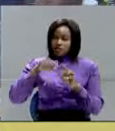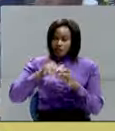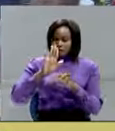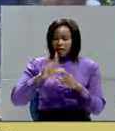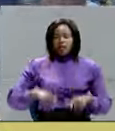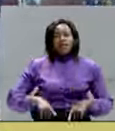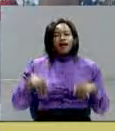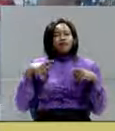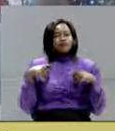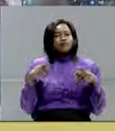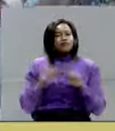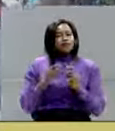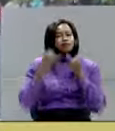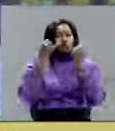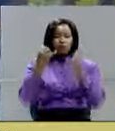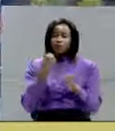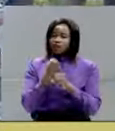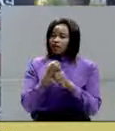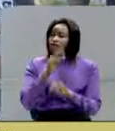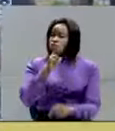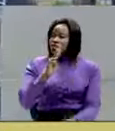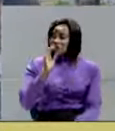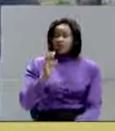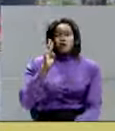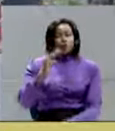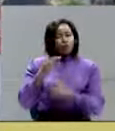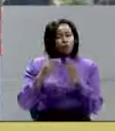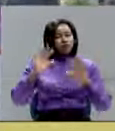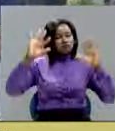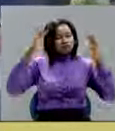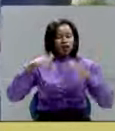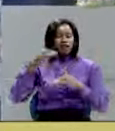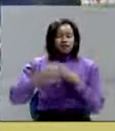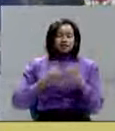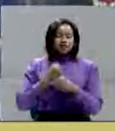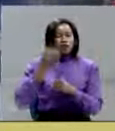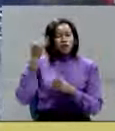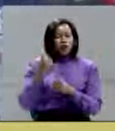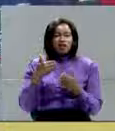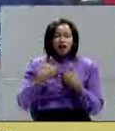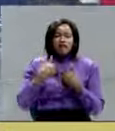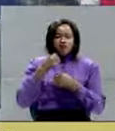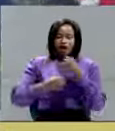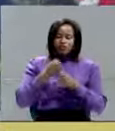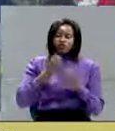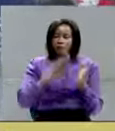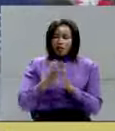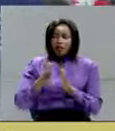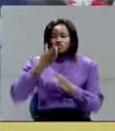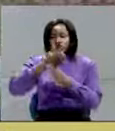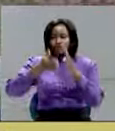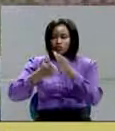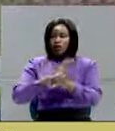Winston Agaba assured the staff that UBC is set to blossom more next year because of the annual plan aimed at building capacity of the